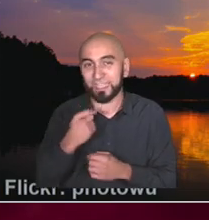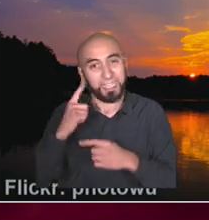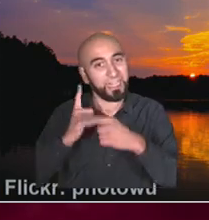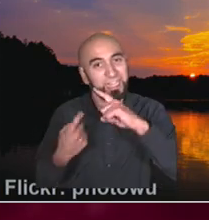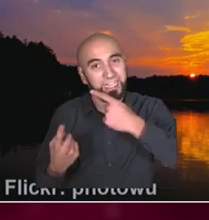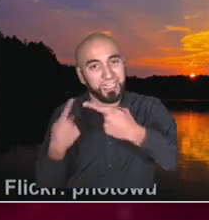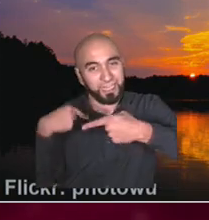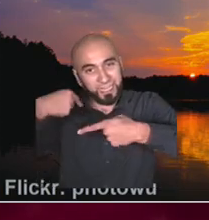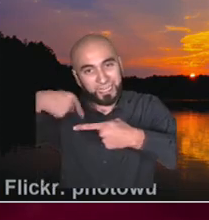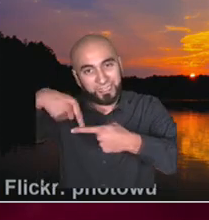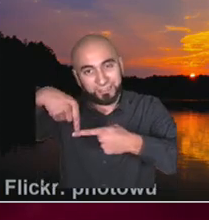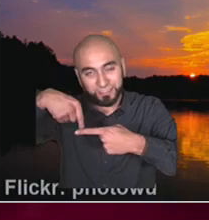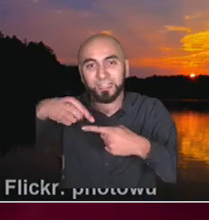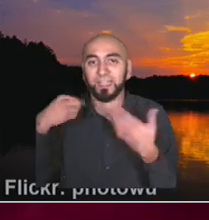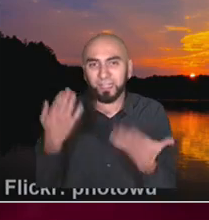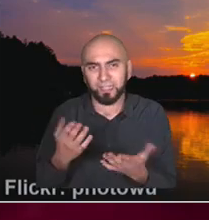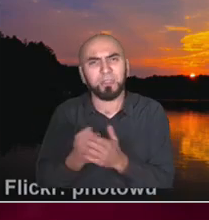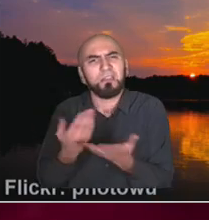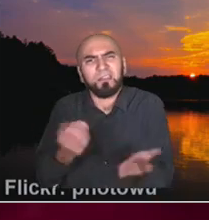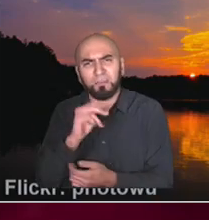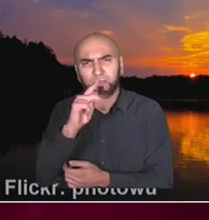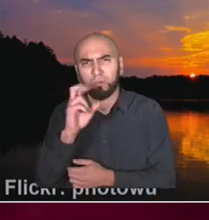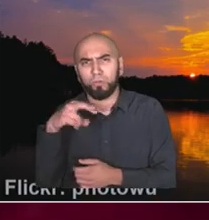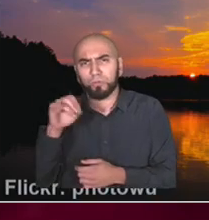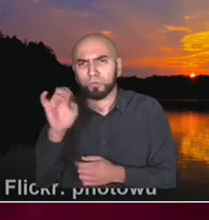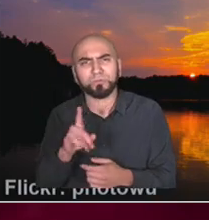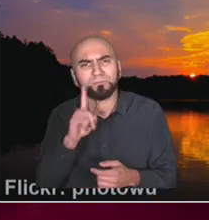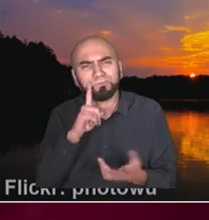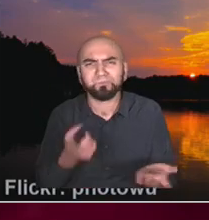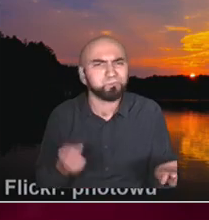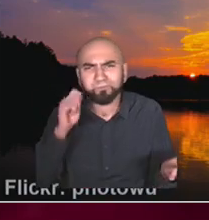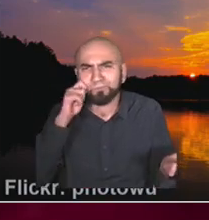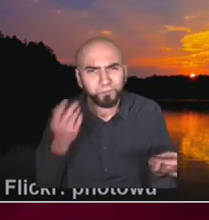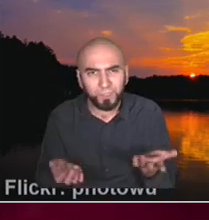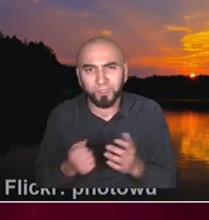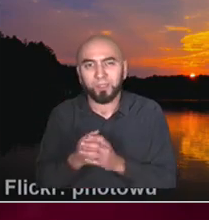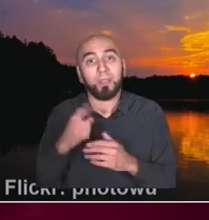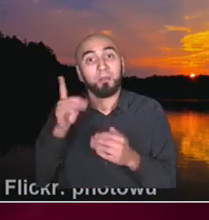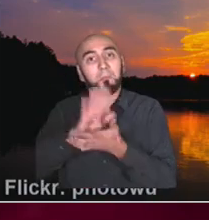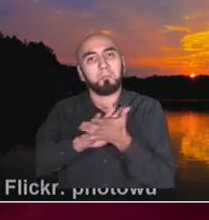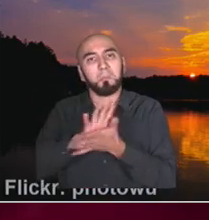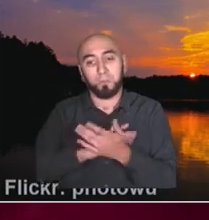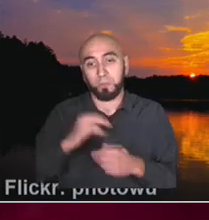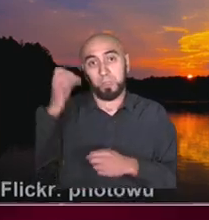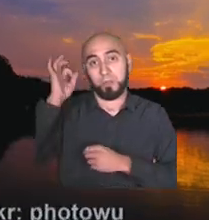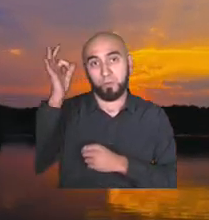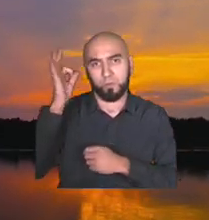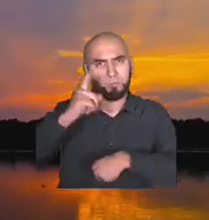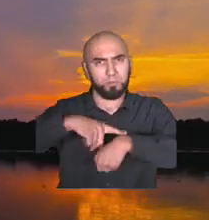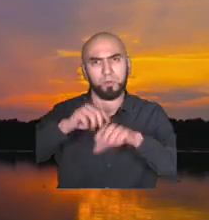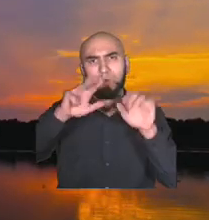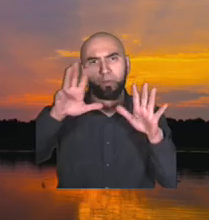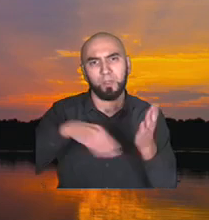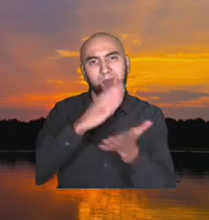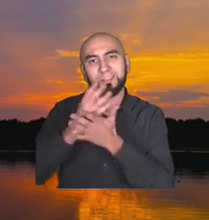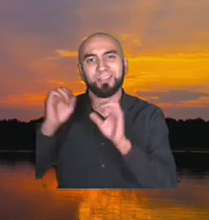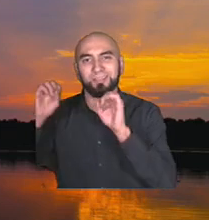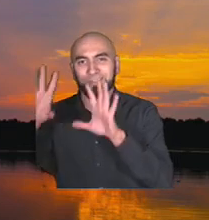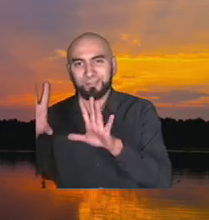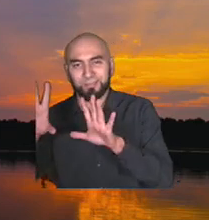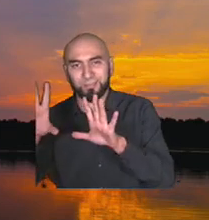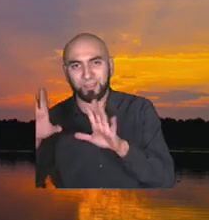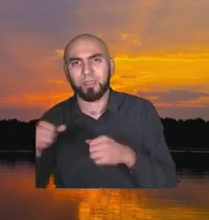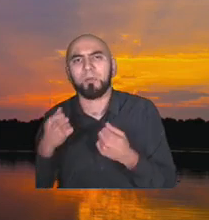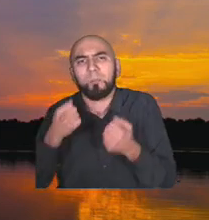And in Kronos time, it's the idea that you have a meeting from 9 a.m. to 10 a.m. And within that meeting, you can only do the certain things in that